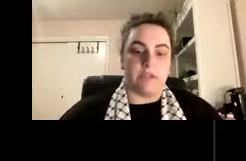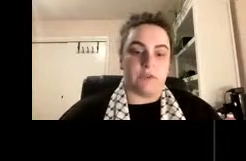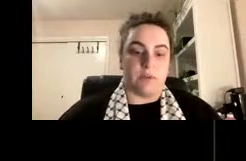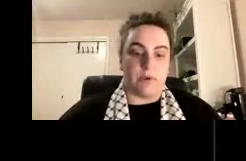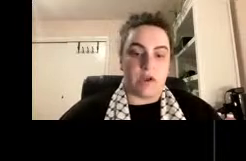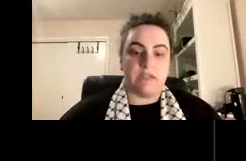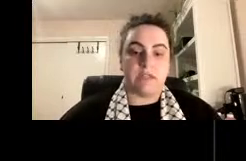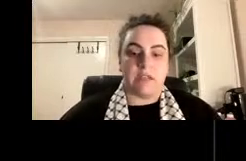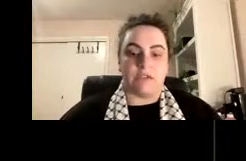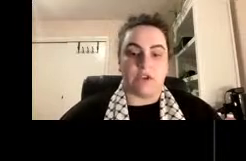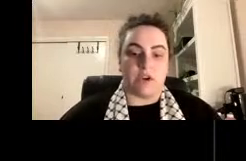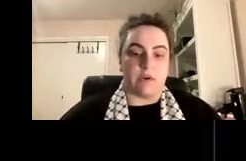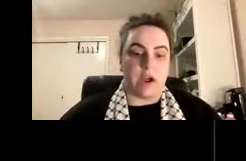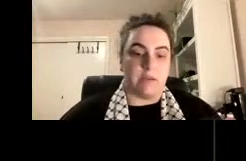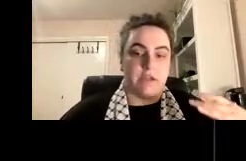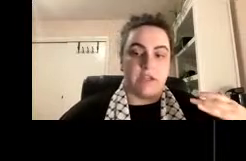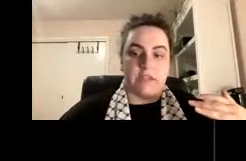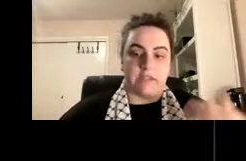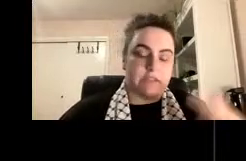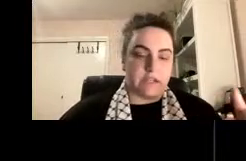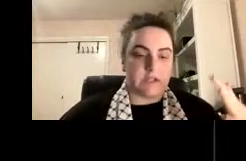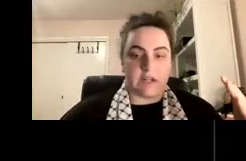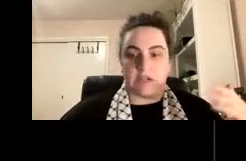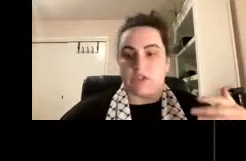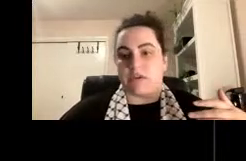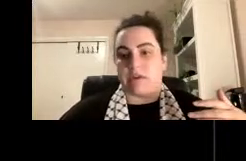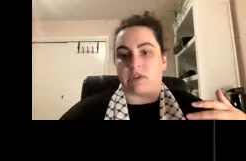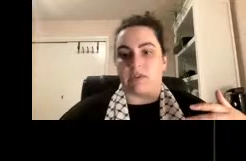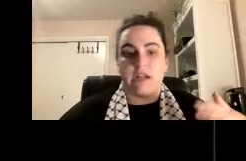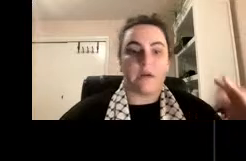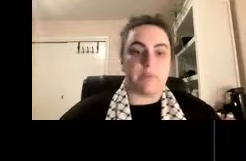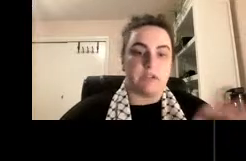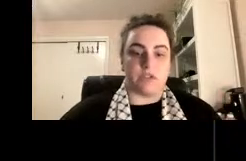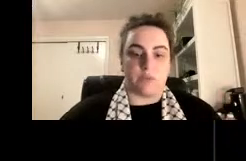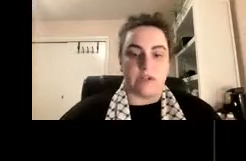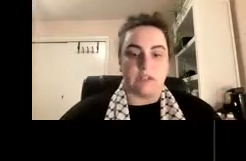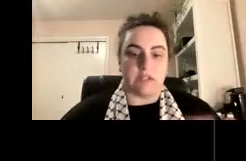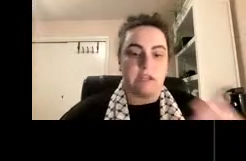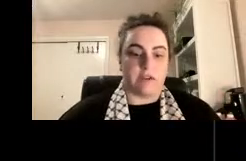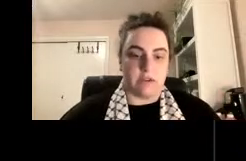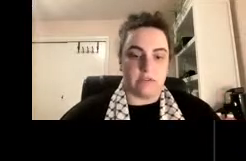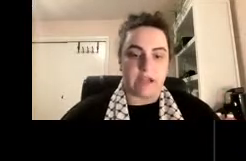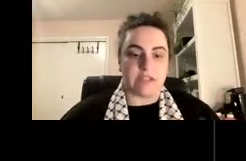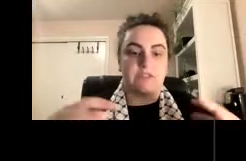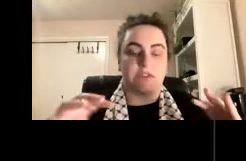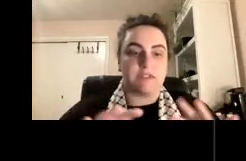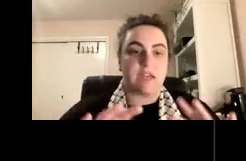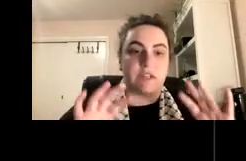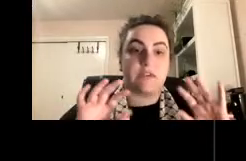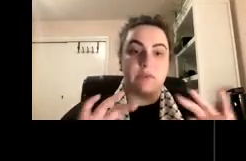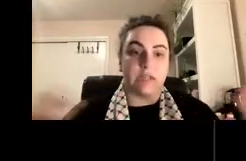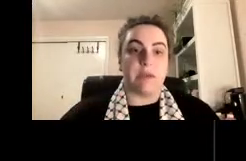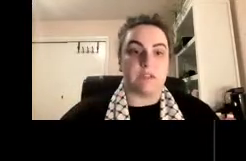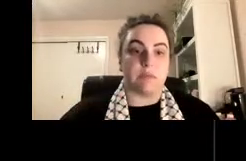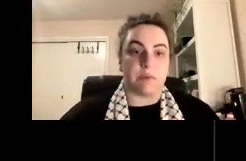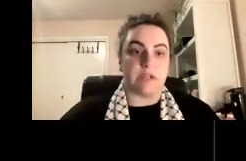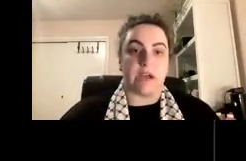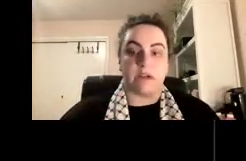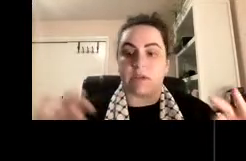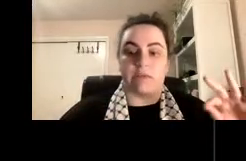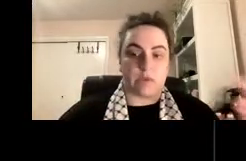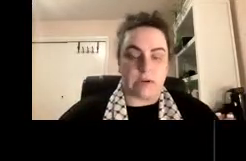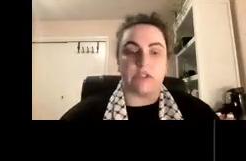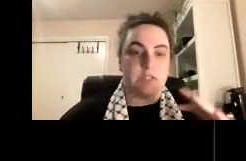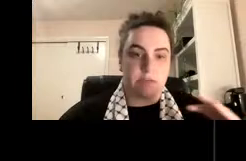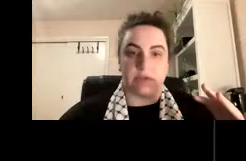from Israel bonds. And so this link is going to get shared around with you later, but just wanted to like flag that this has like a really basic breakdown